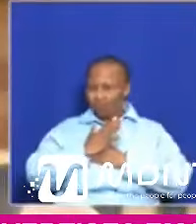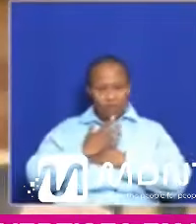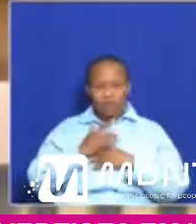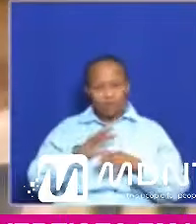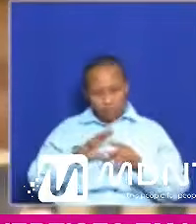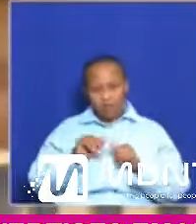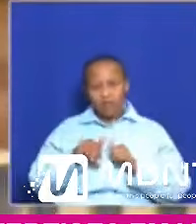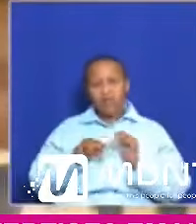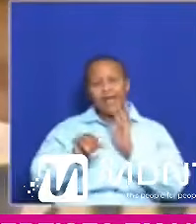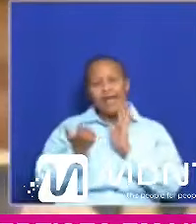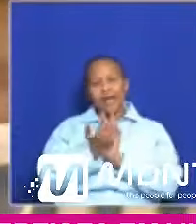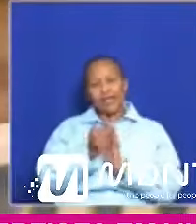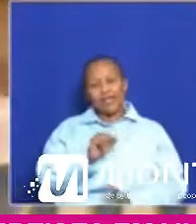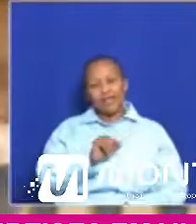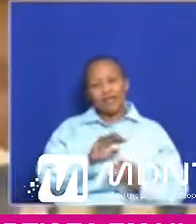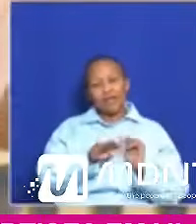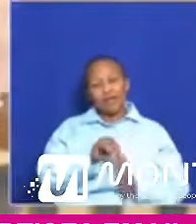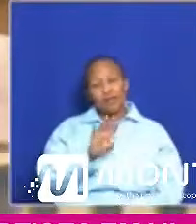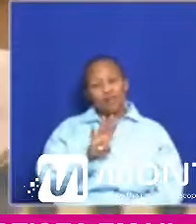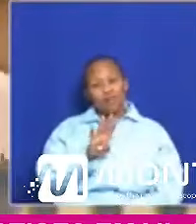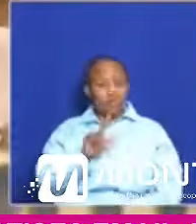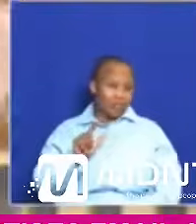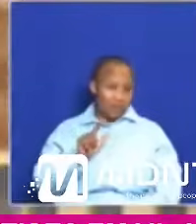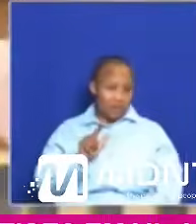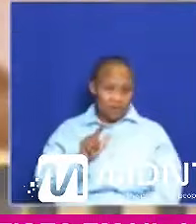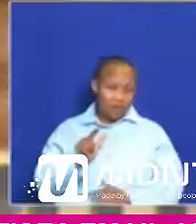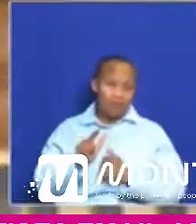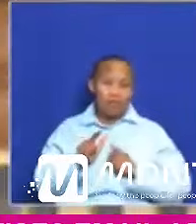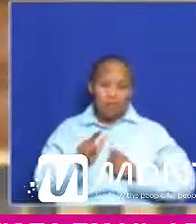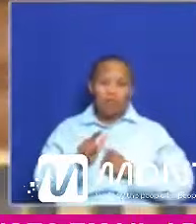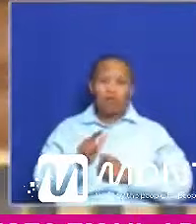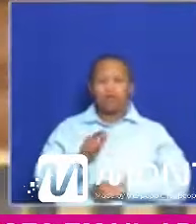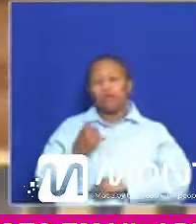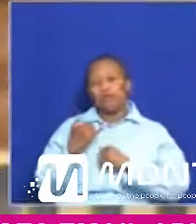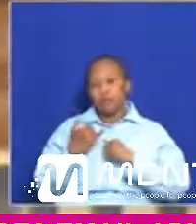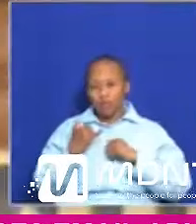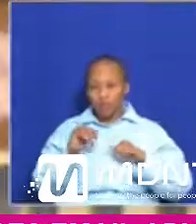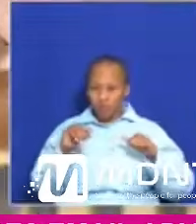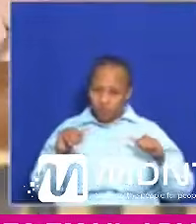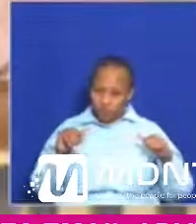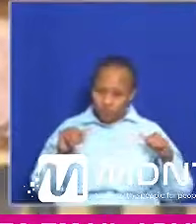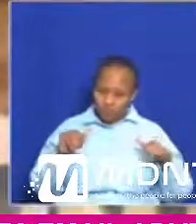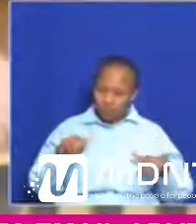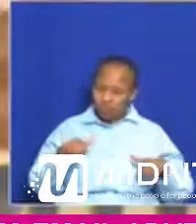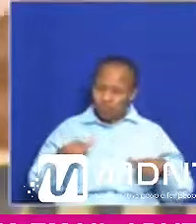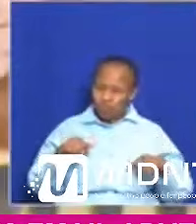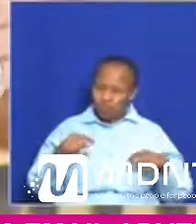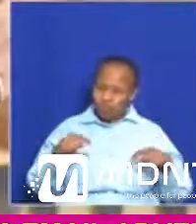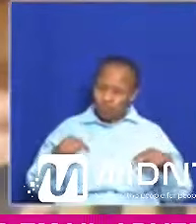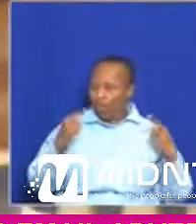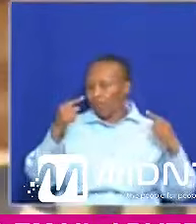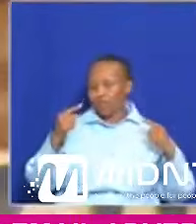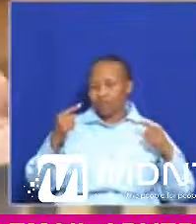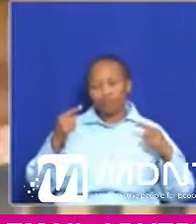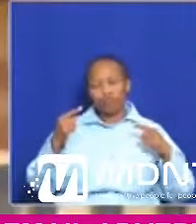you've got, for instance, to adduce, and put it the other way around, to challenge and produce evidence. There's a right